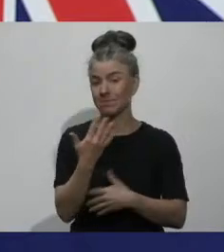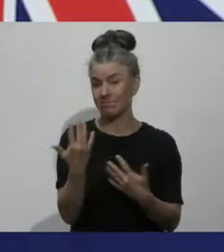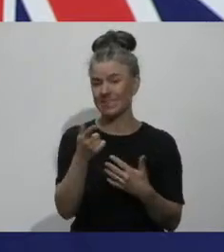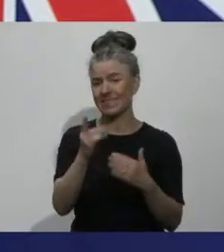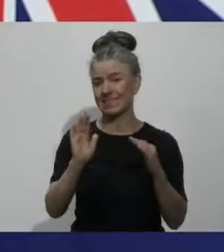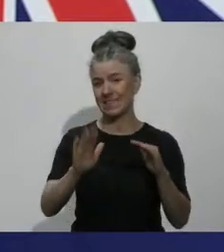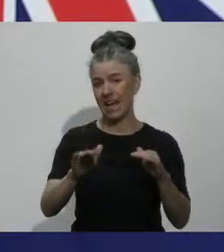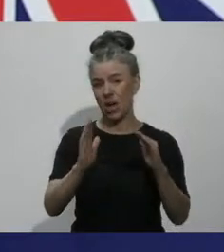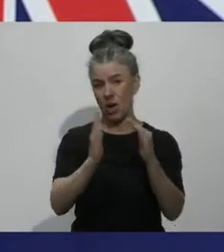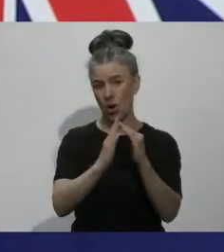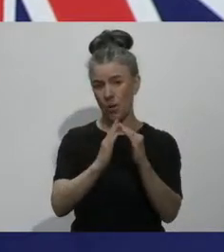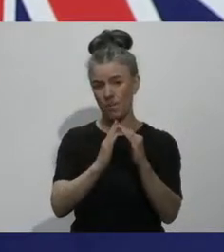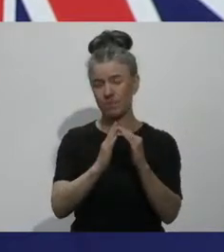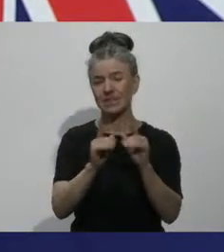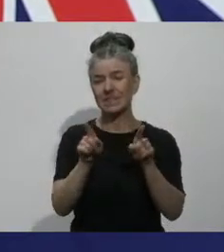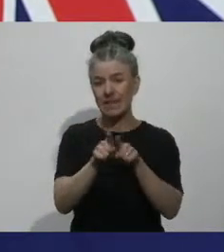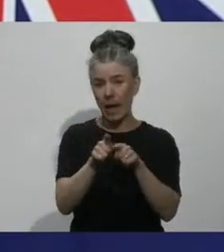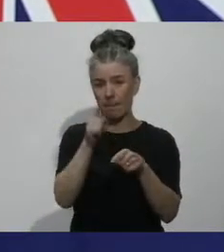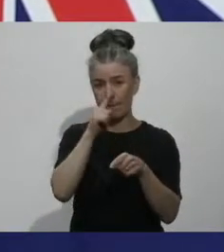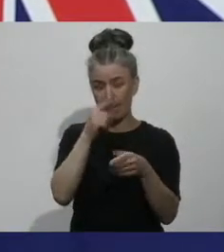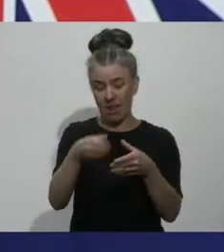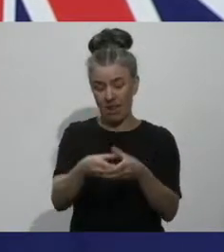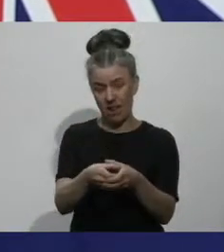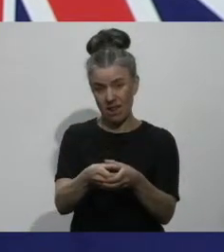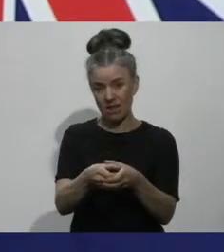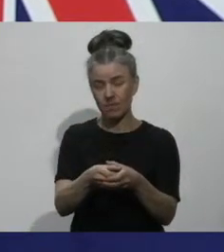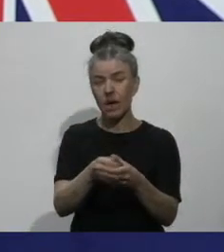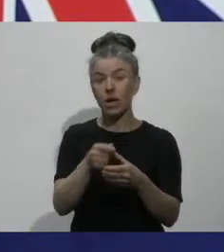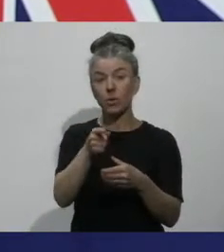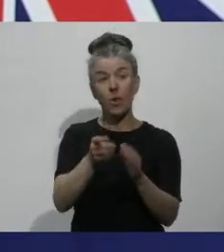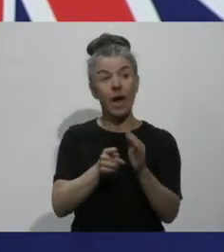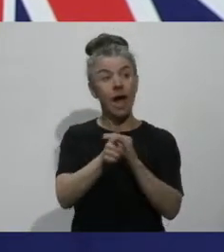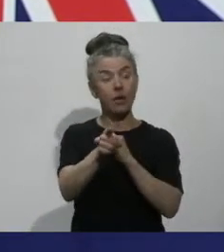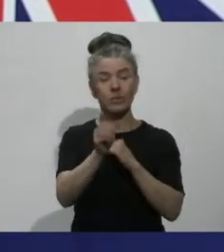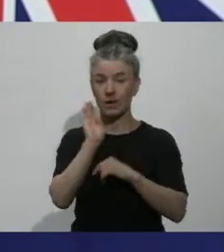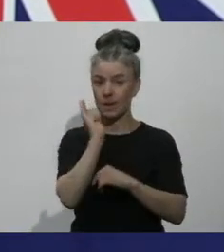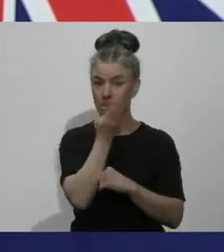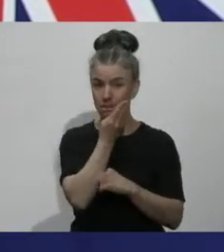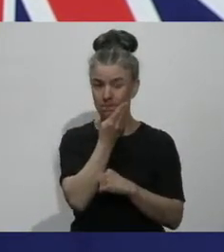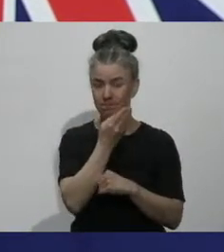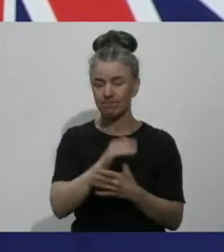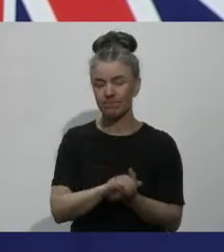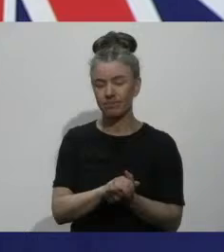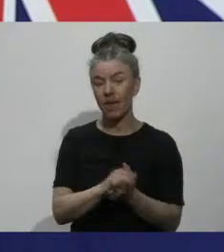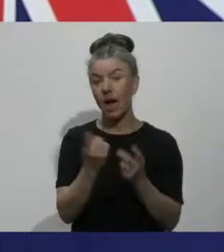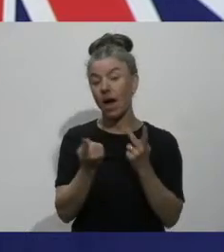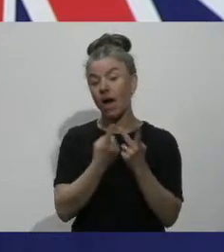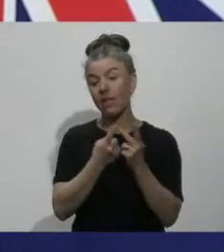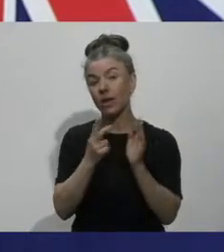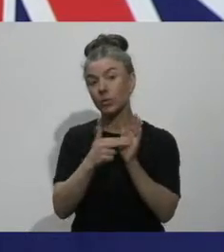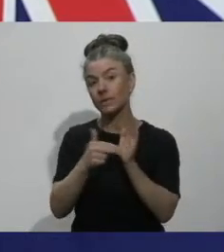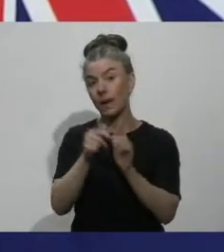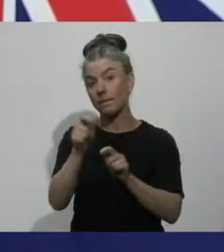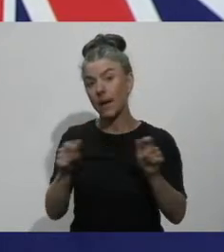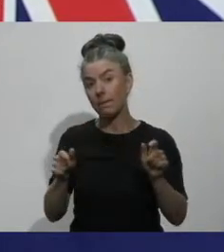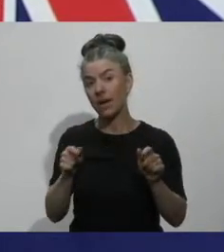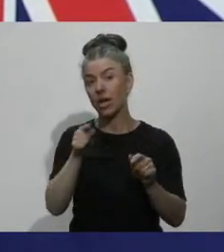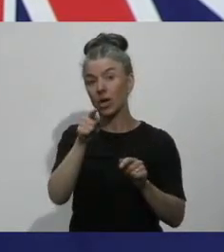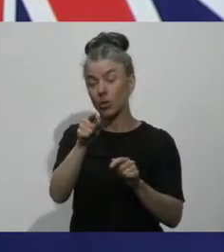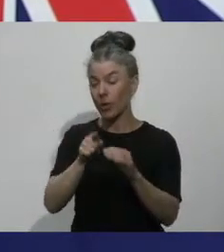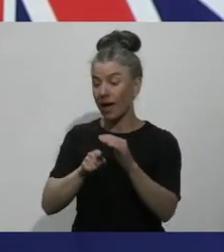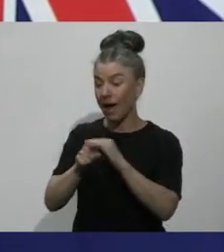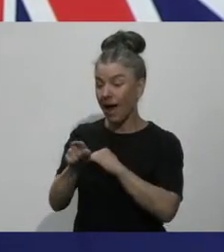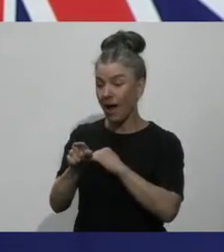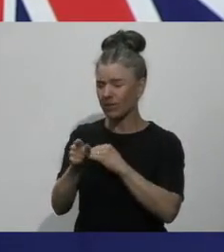at home in your bubble. Wear a face covering whenever you leave your home. For the rest of New Zealand, use a face covering in places